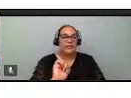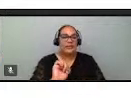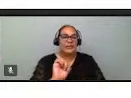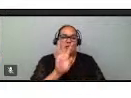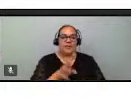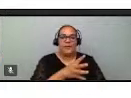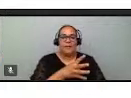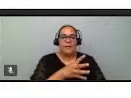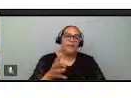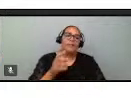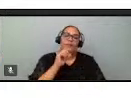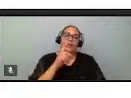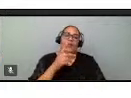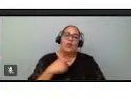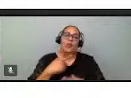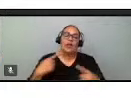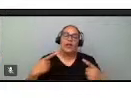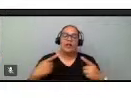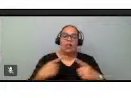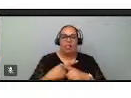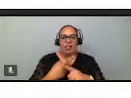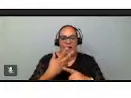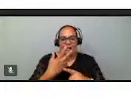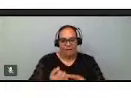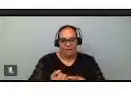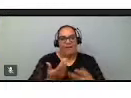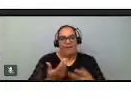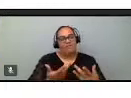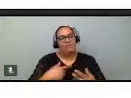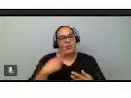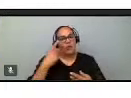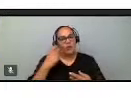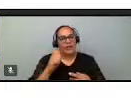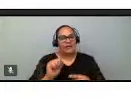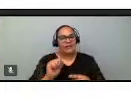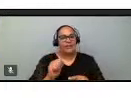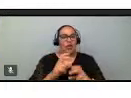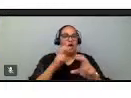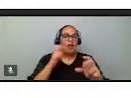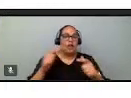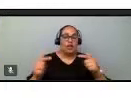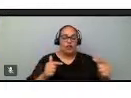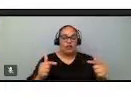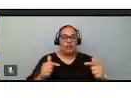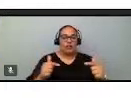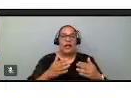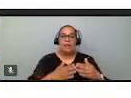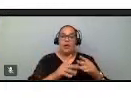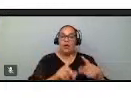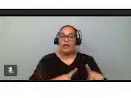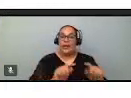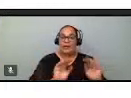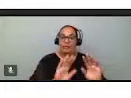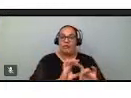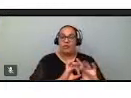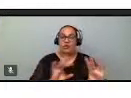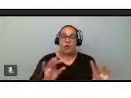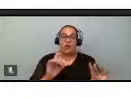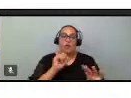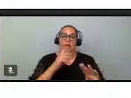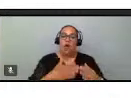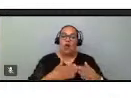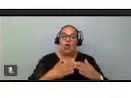Crossroad we've arrived at now so we believe container Logistics in Port of Cape Town starting from where the